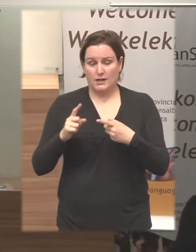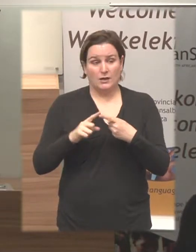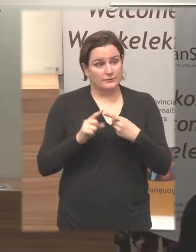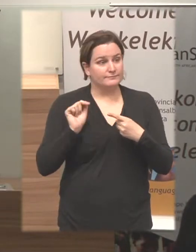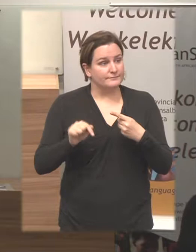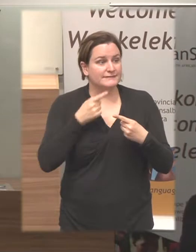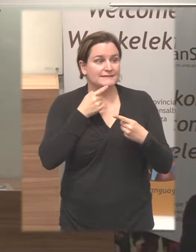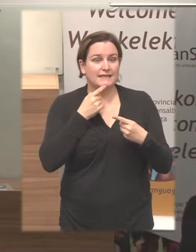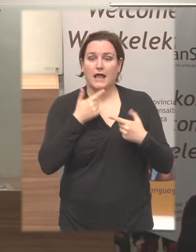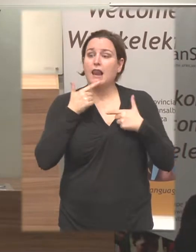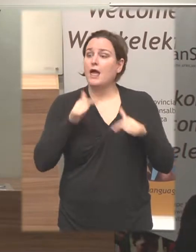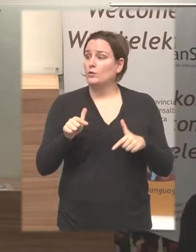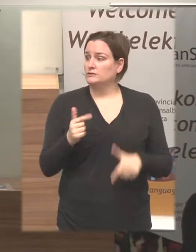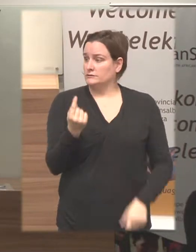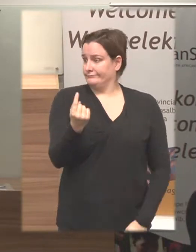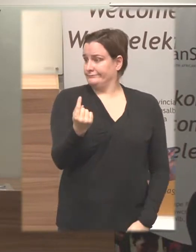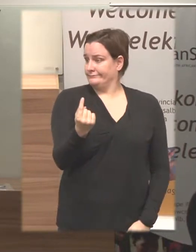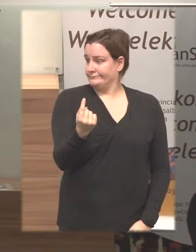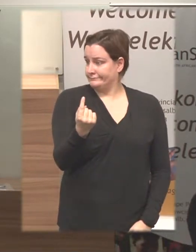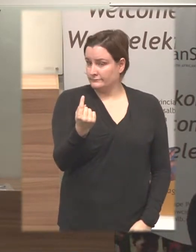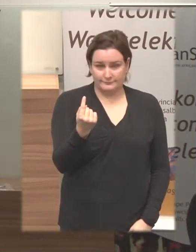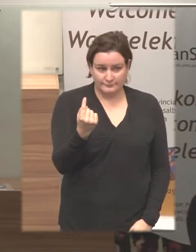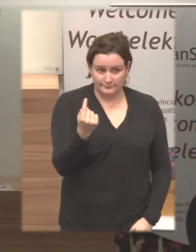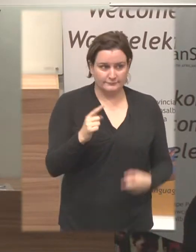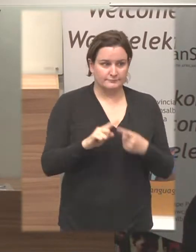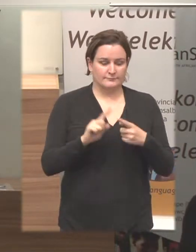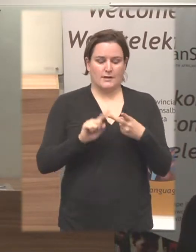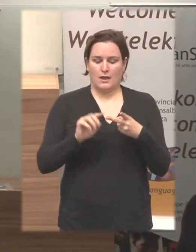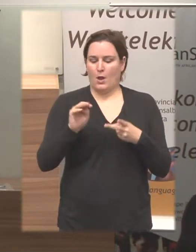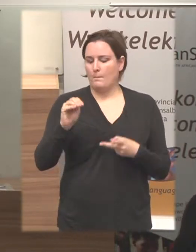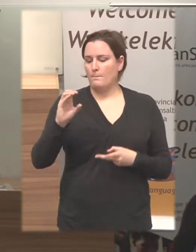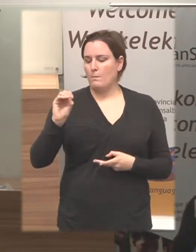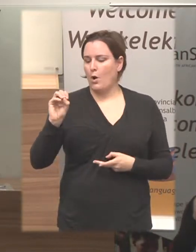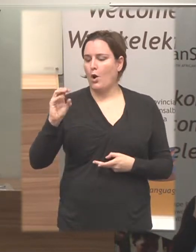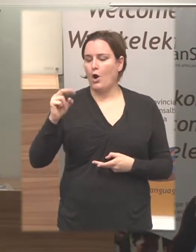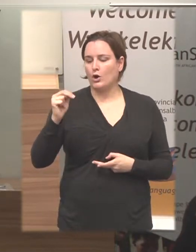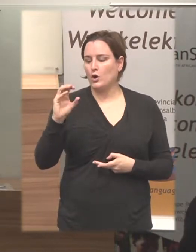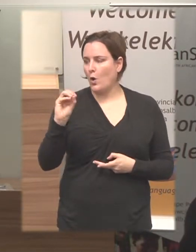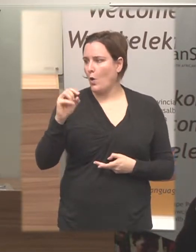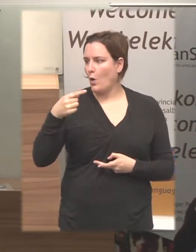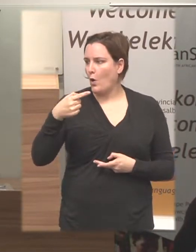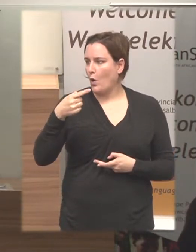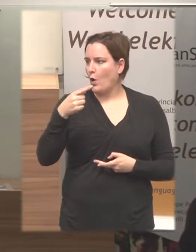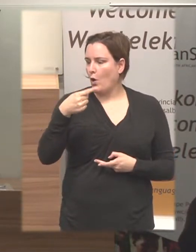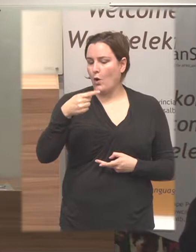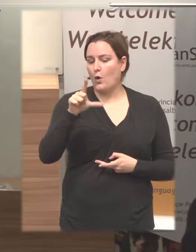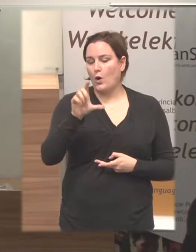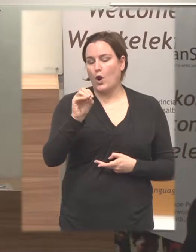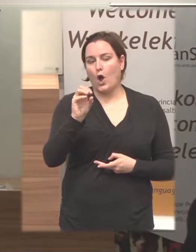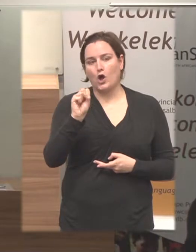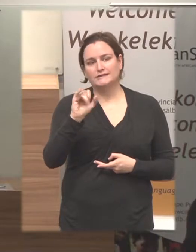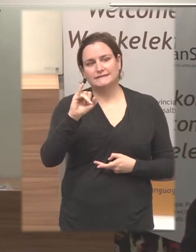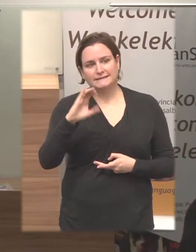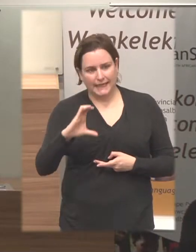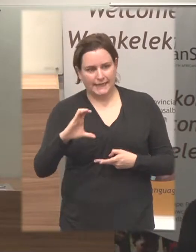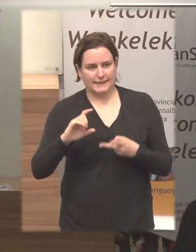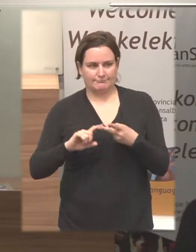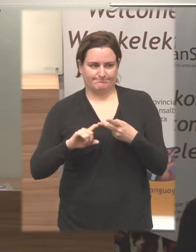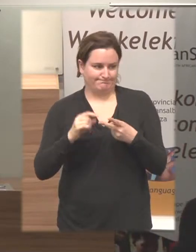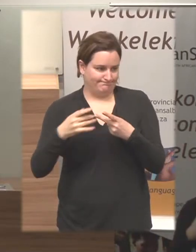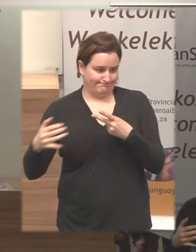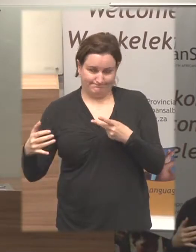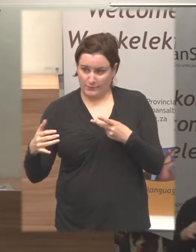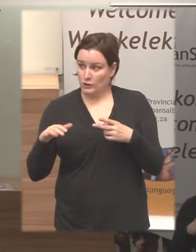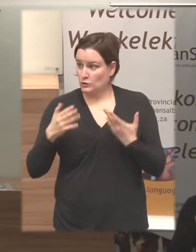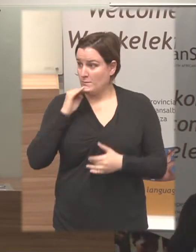pure autonomous and bounded entities, and then monoglossic ideologies and Anglo-normativity. So for the